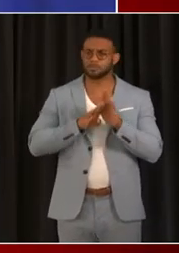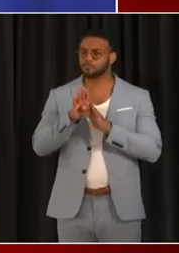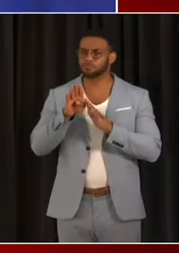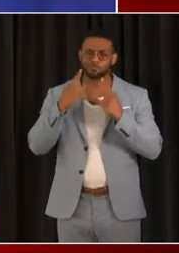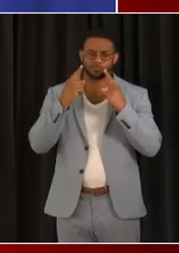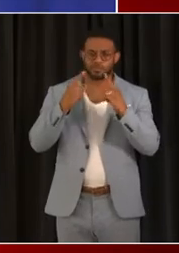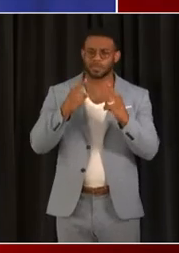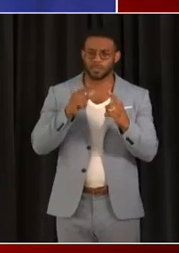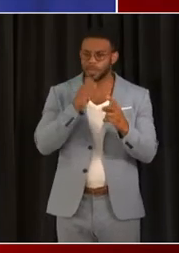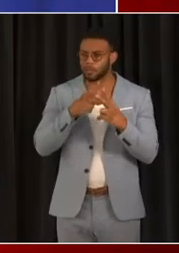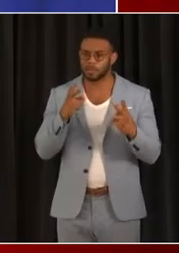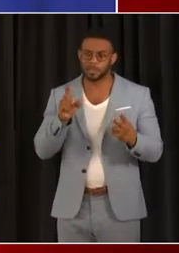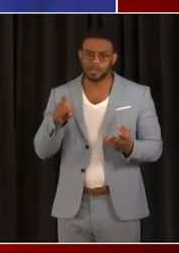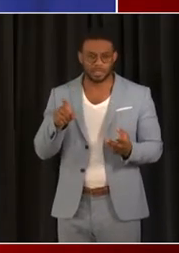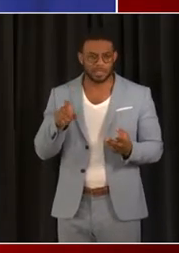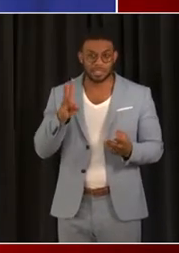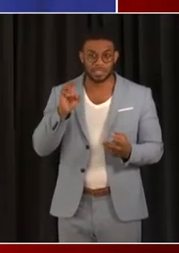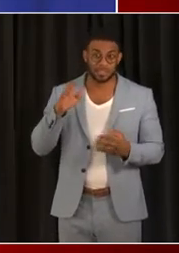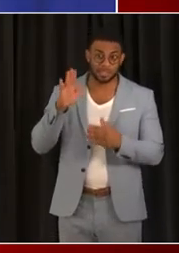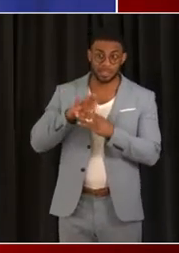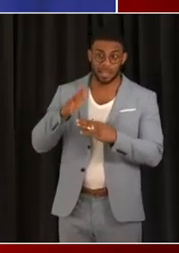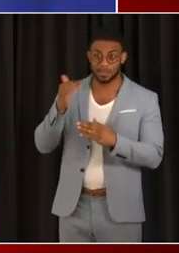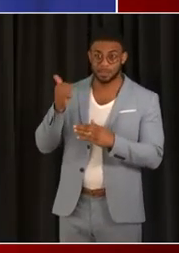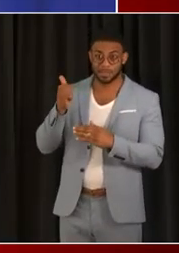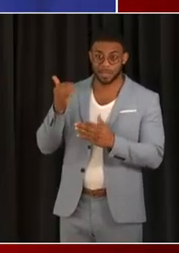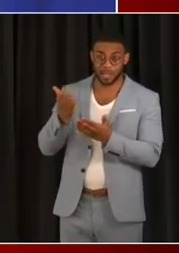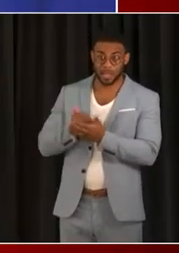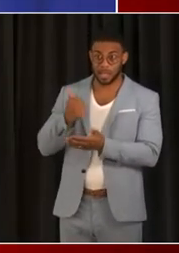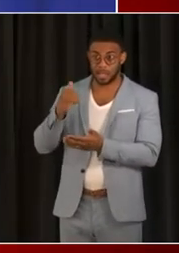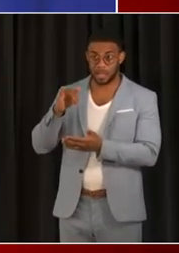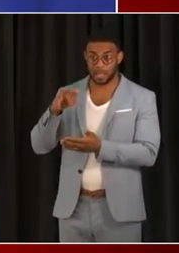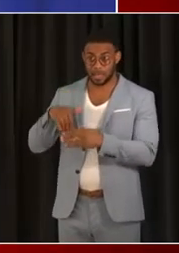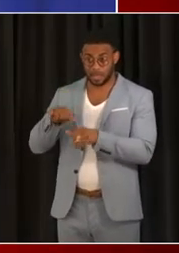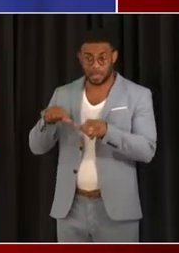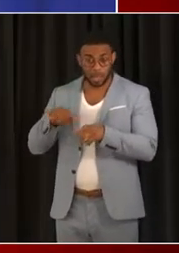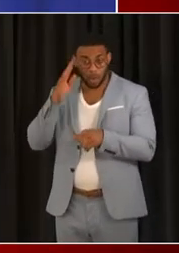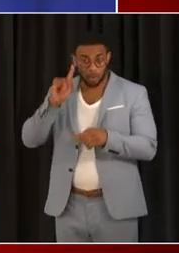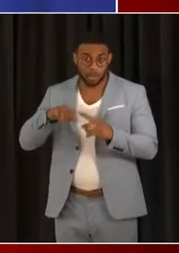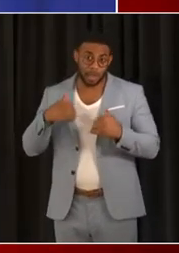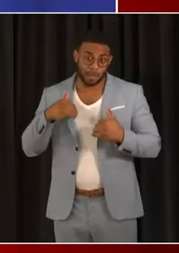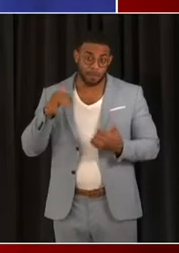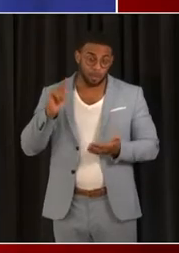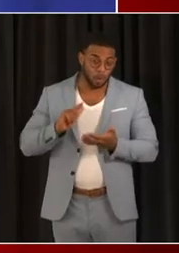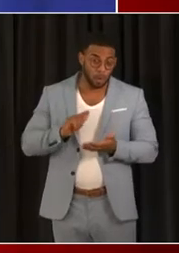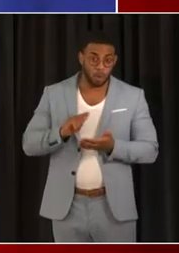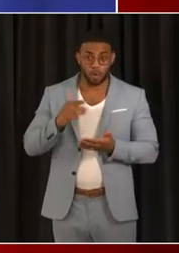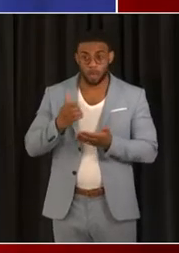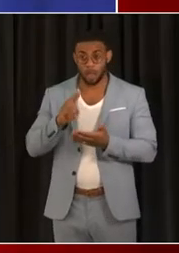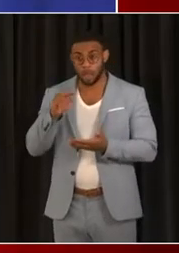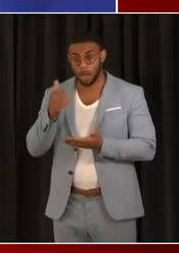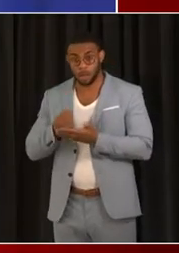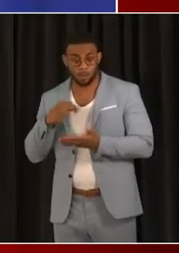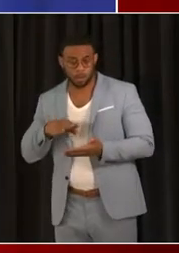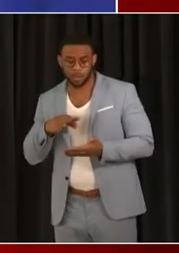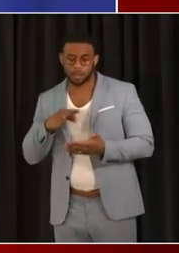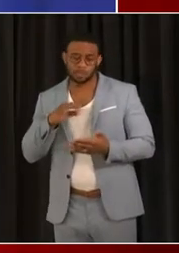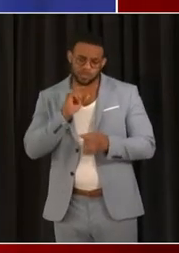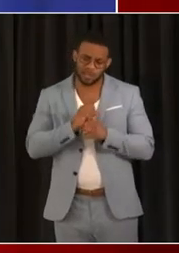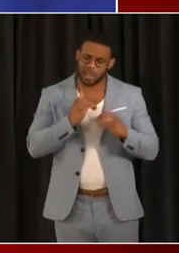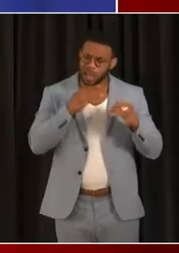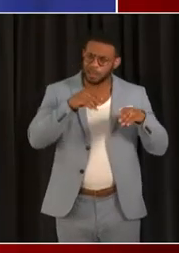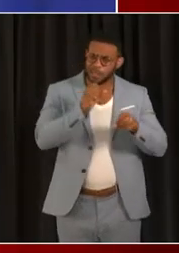And very, you know, and not very much need. 6 of the top 10 highest earning incomes are in this area. It's known to have low unemployment. Certainly, there are